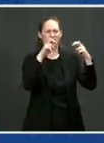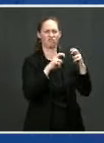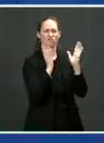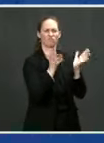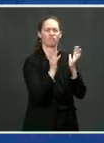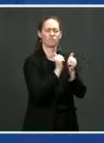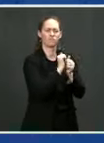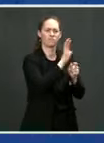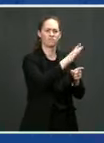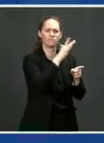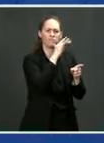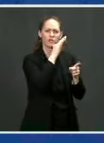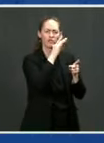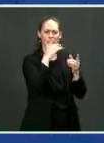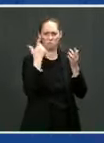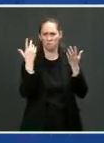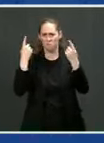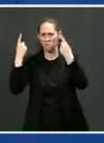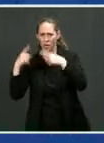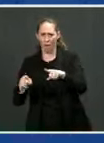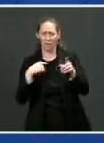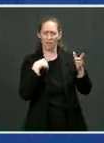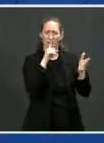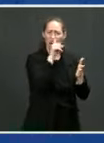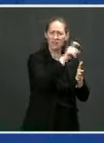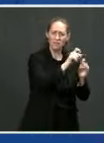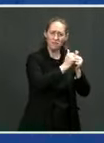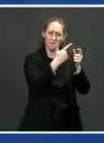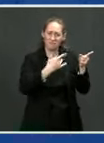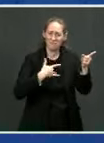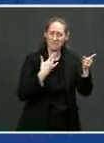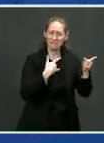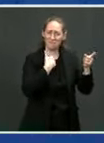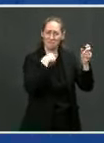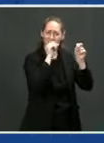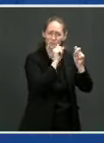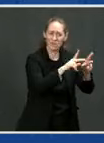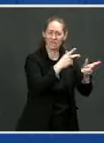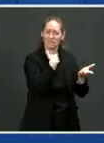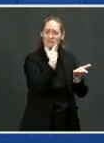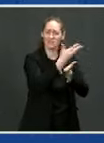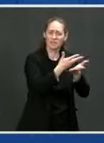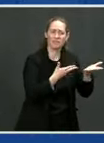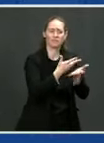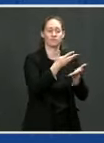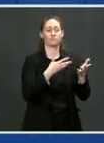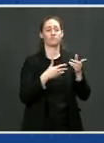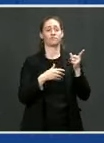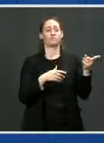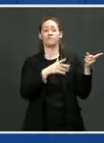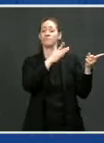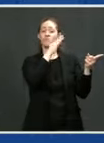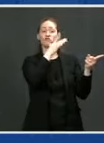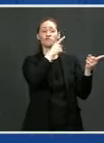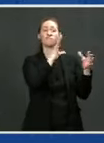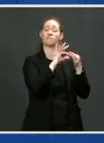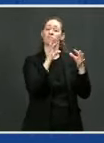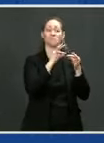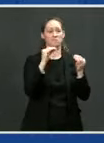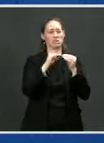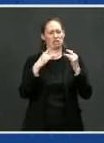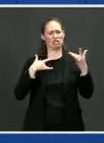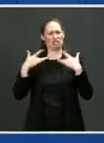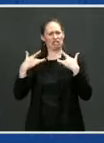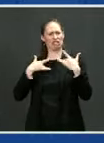tragedy, I asked how she was doing, and she said, "My concern is for the children,